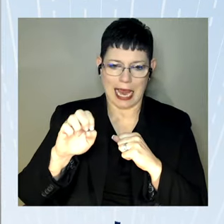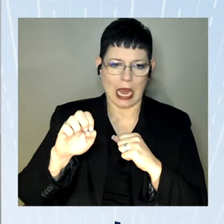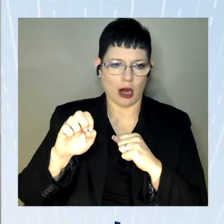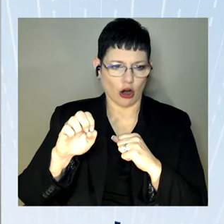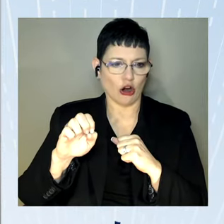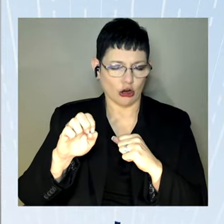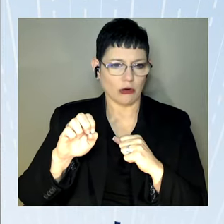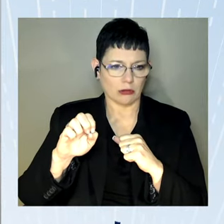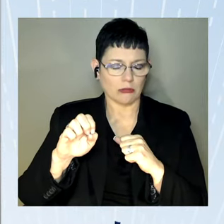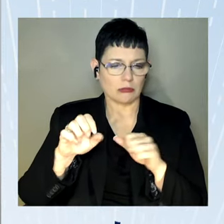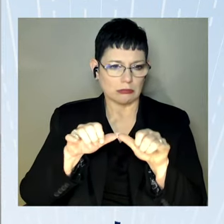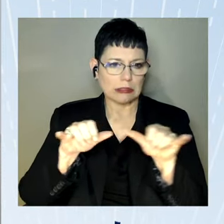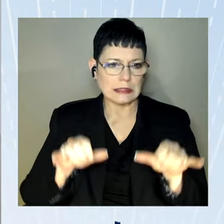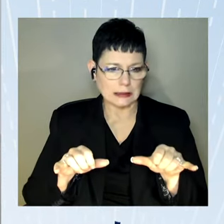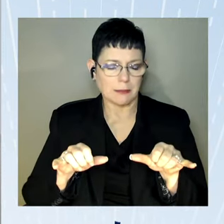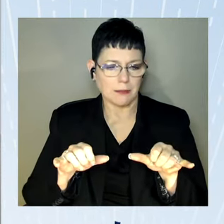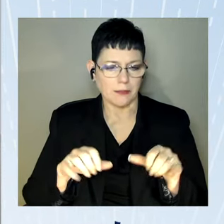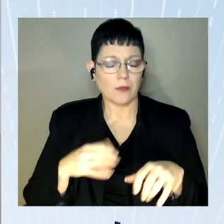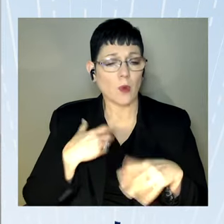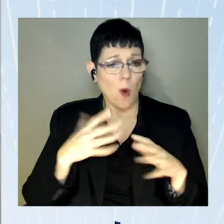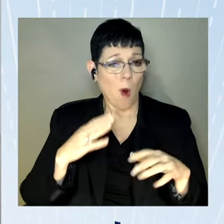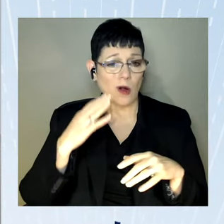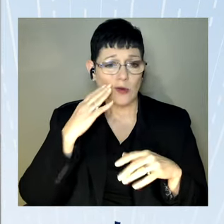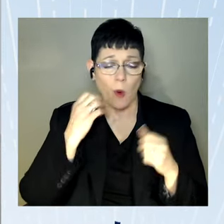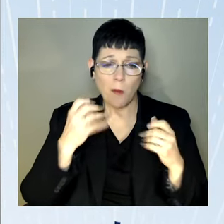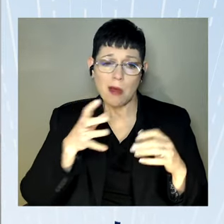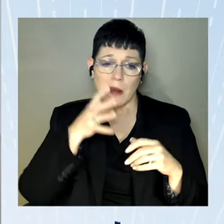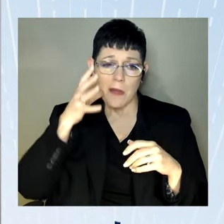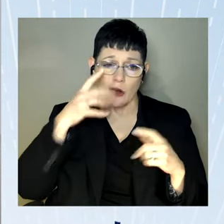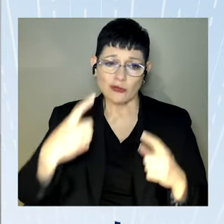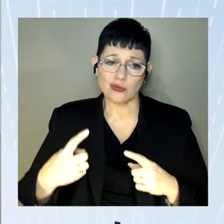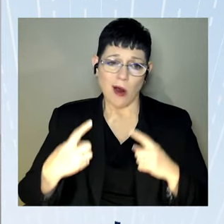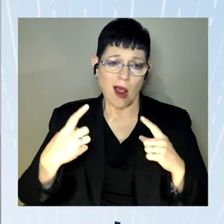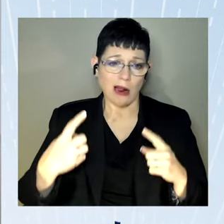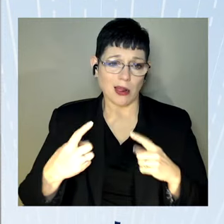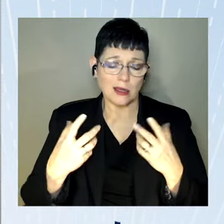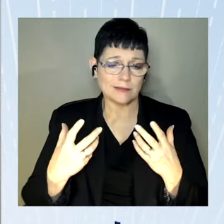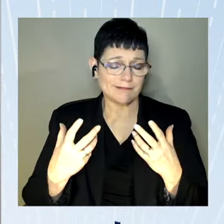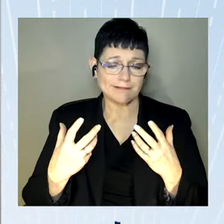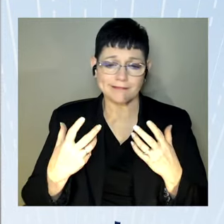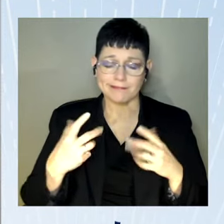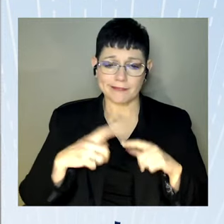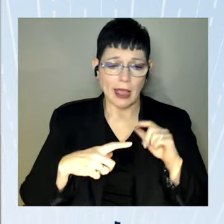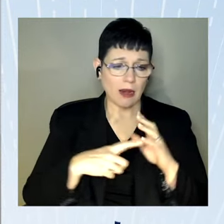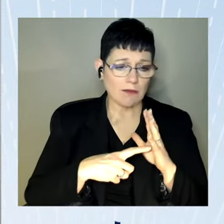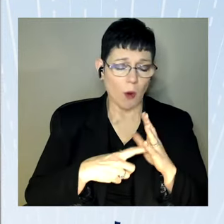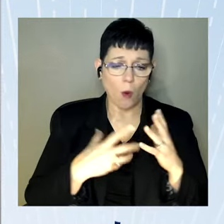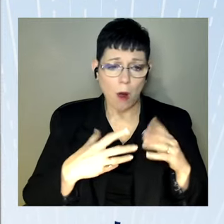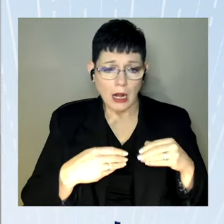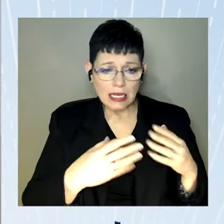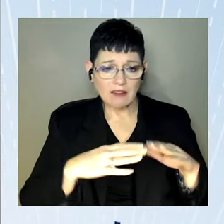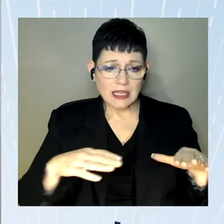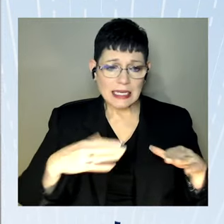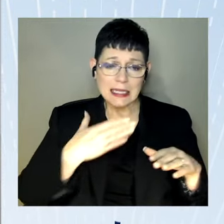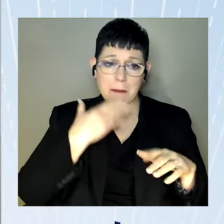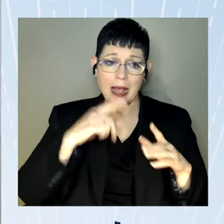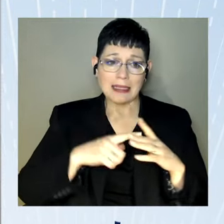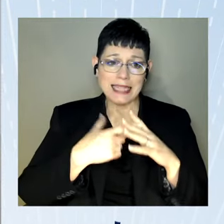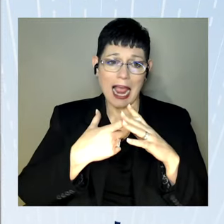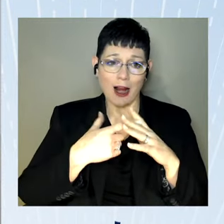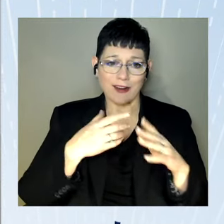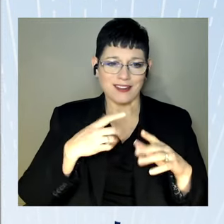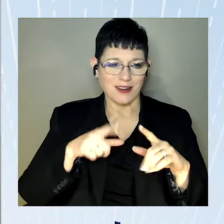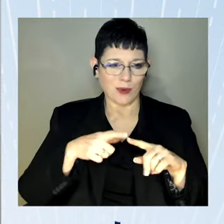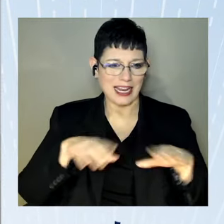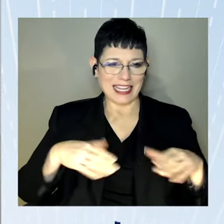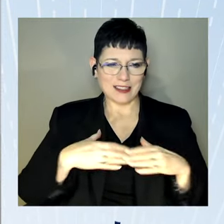that all across this country there are too many parents struggling to ensure they give their children the best possible start in life. Too many people